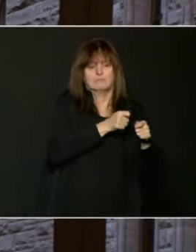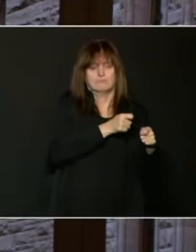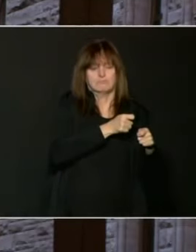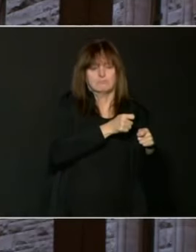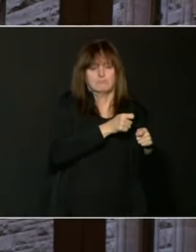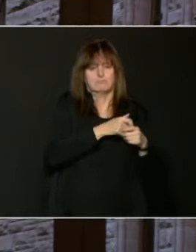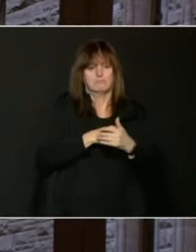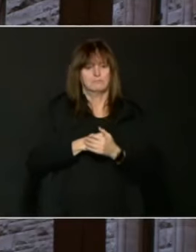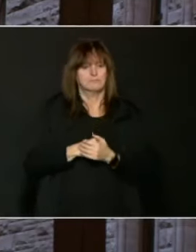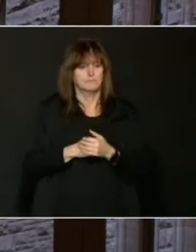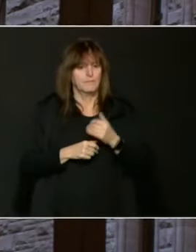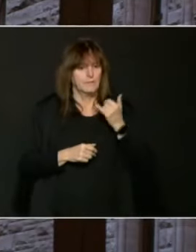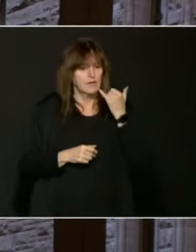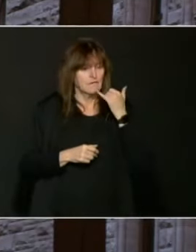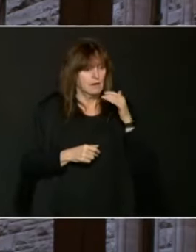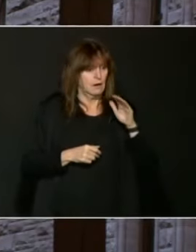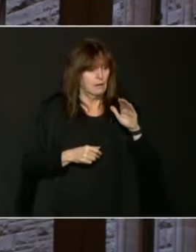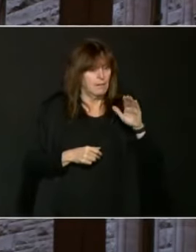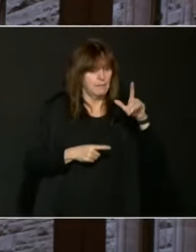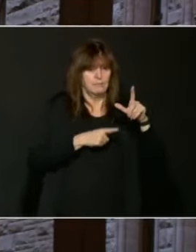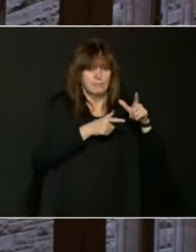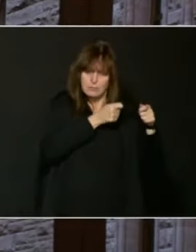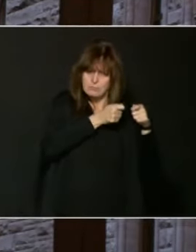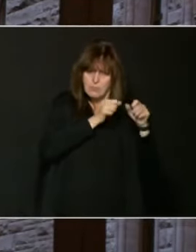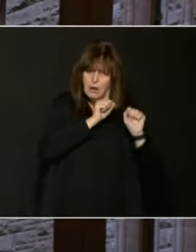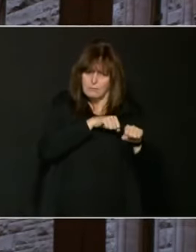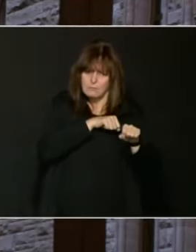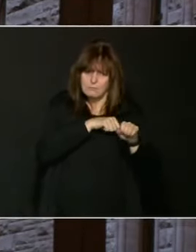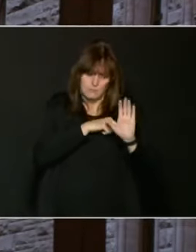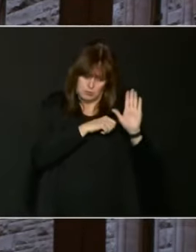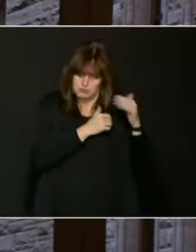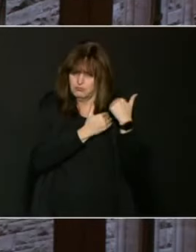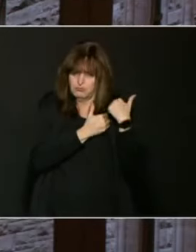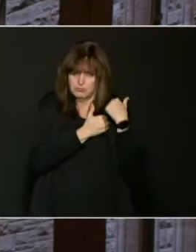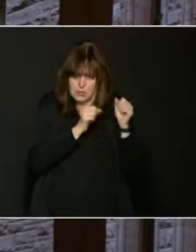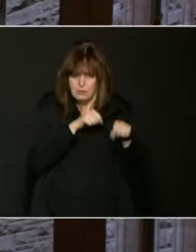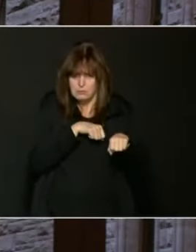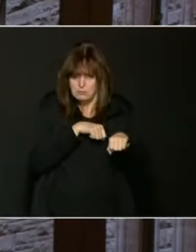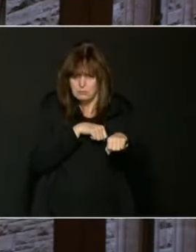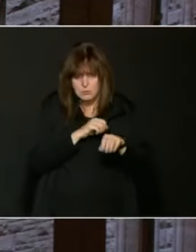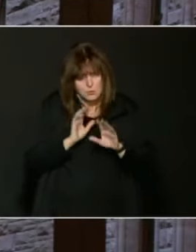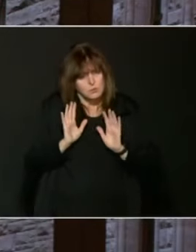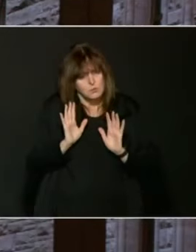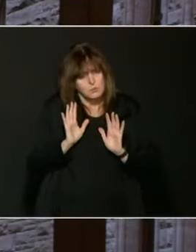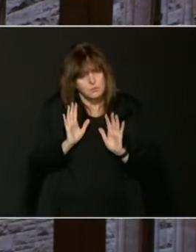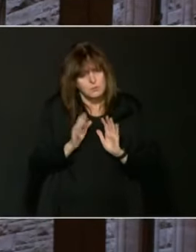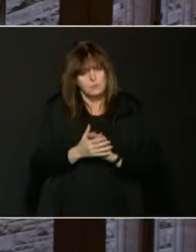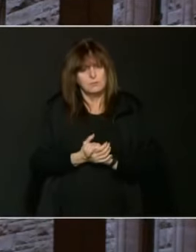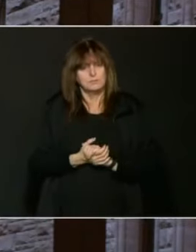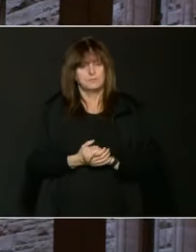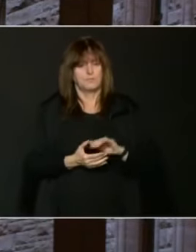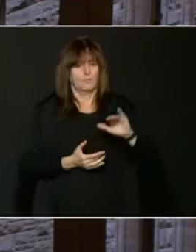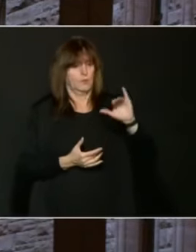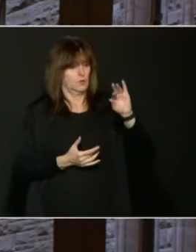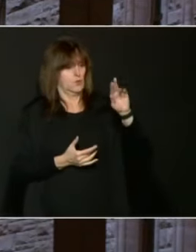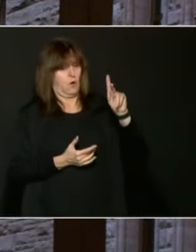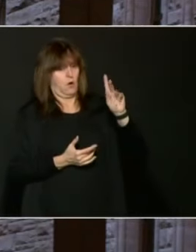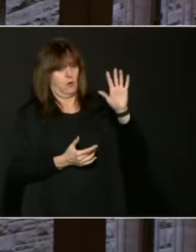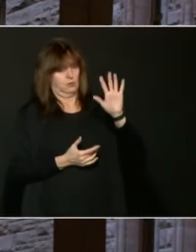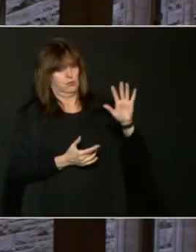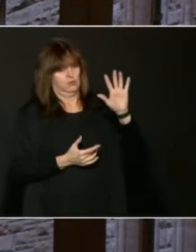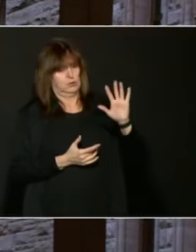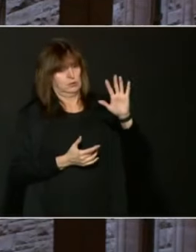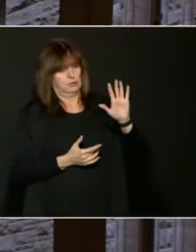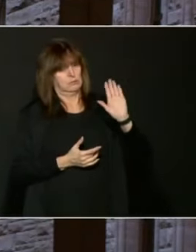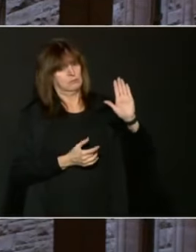control in the respective jurisdictions. And I believe that's what the medical officer of health in York Region, Dr. Karim Kurji, was alluding